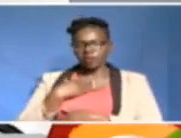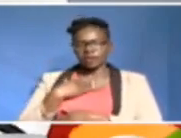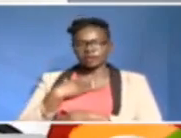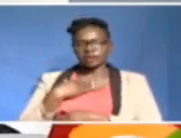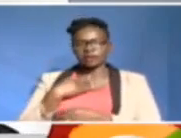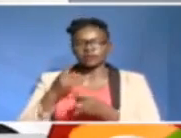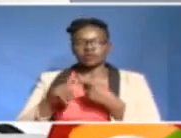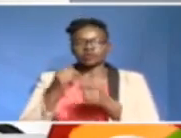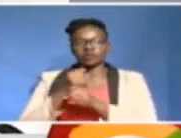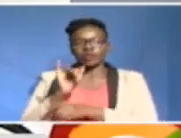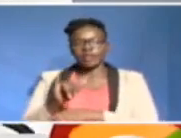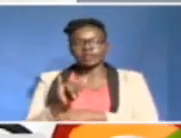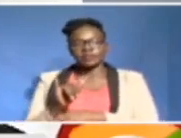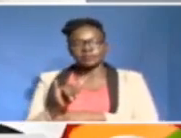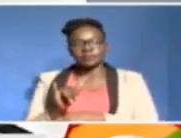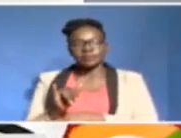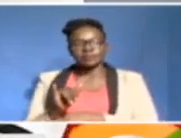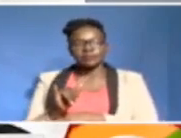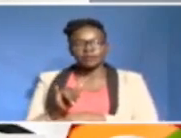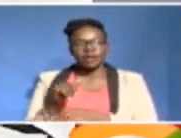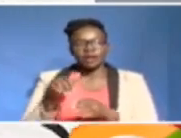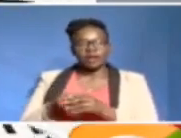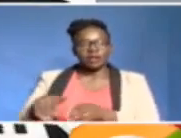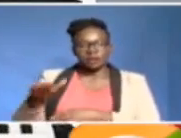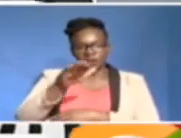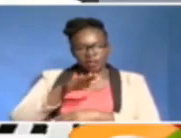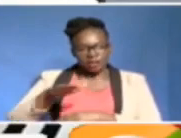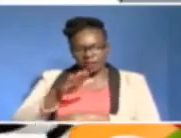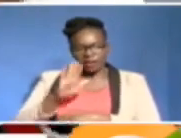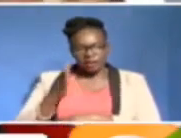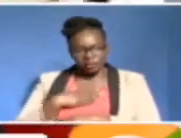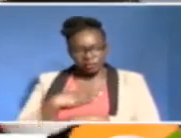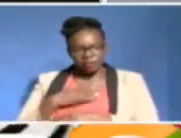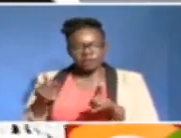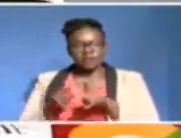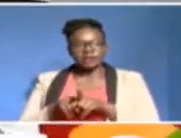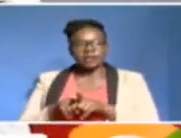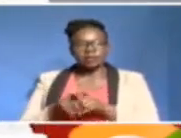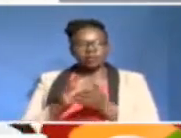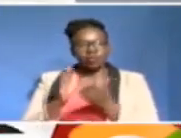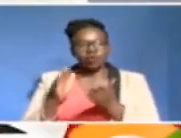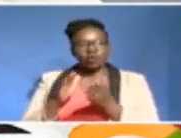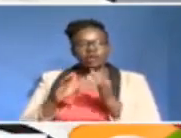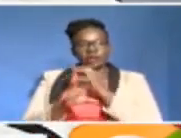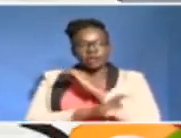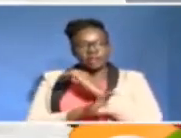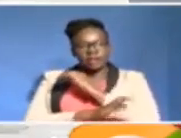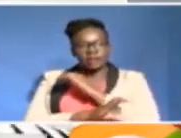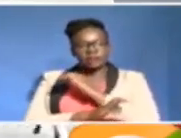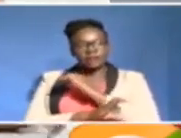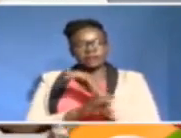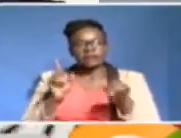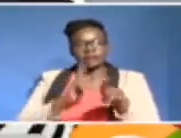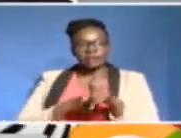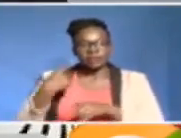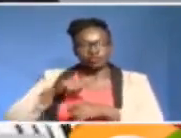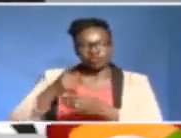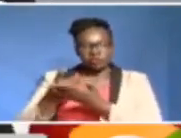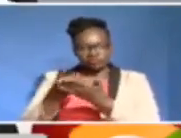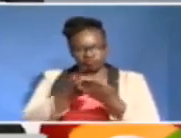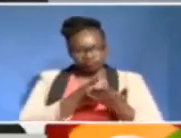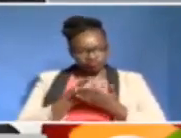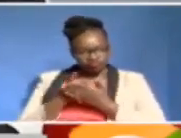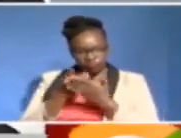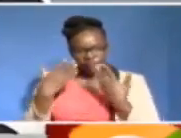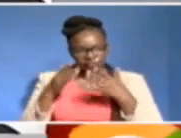to do that within our constituencies and also broadly even within the country once we discuss this as the